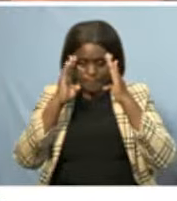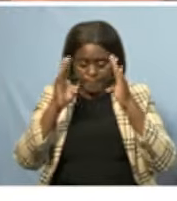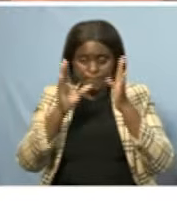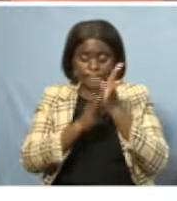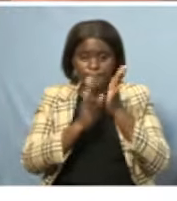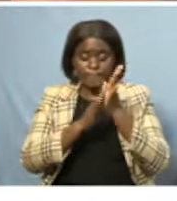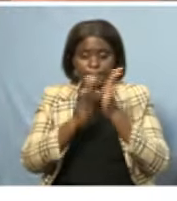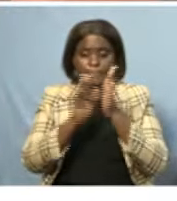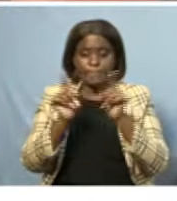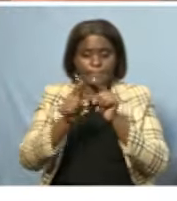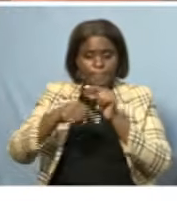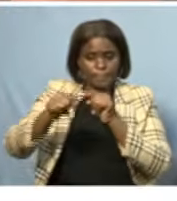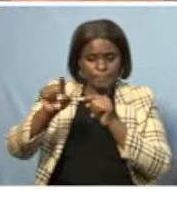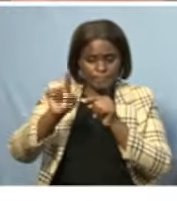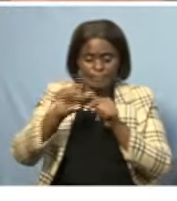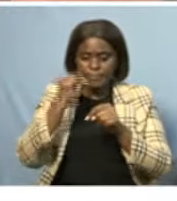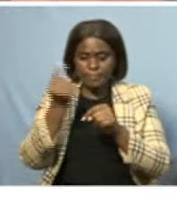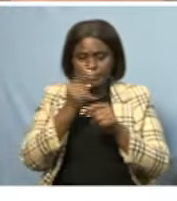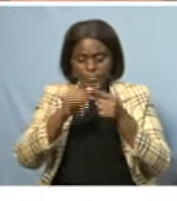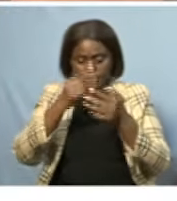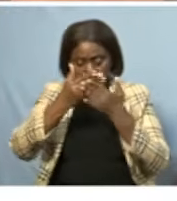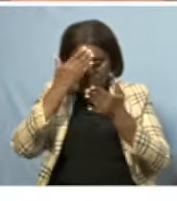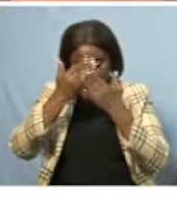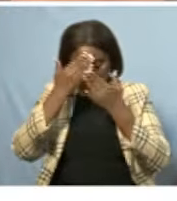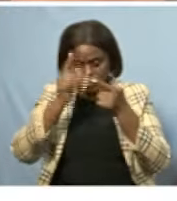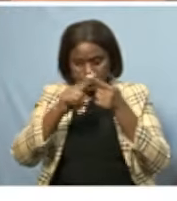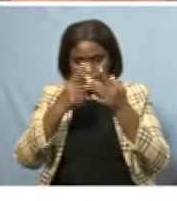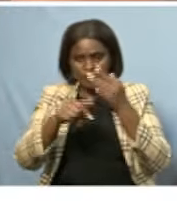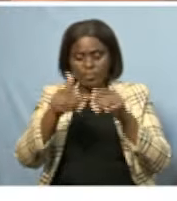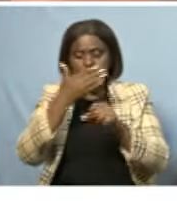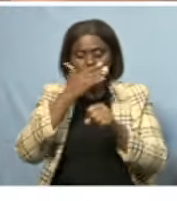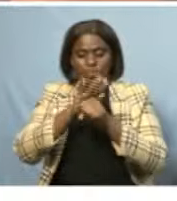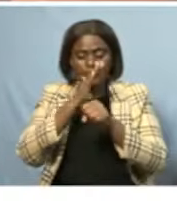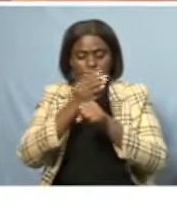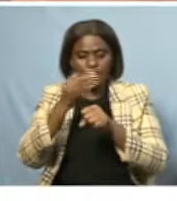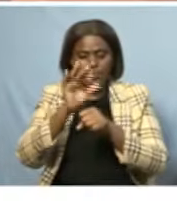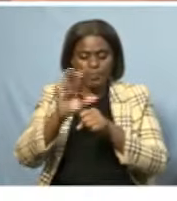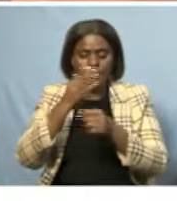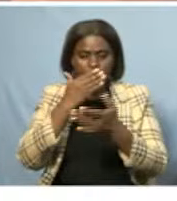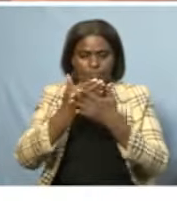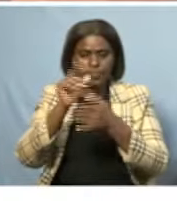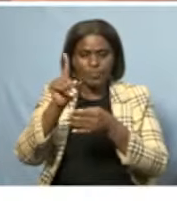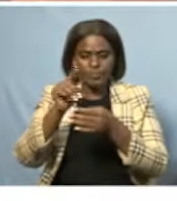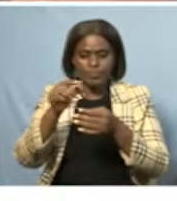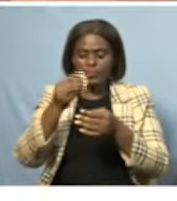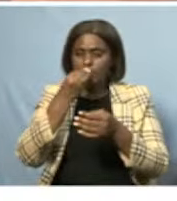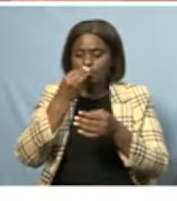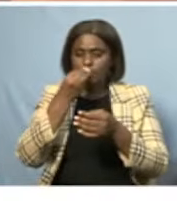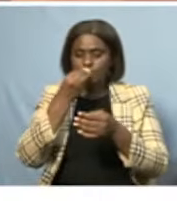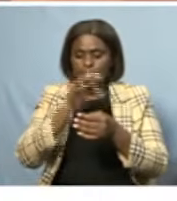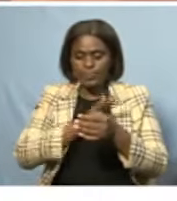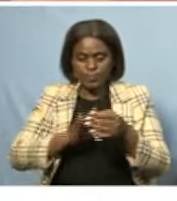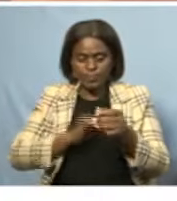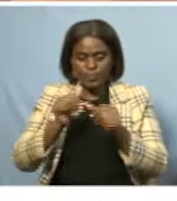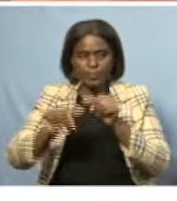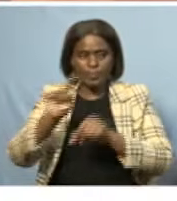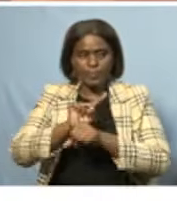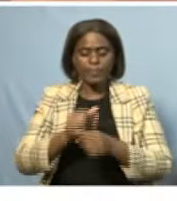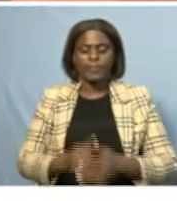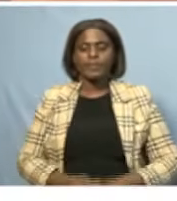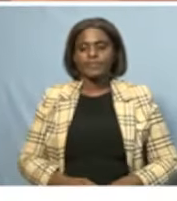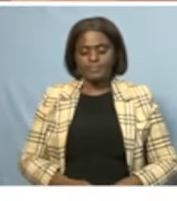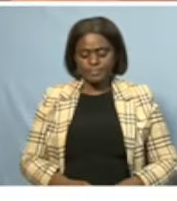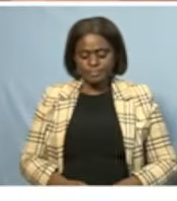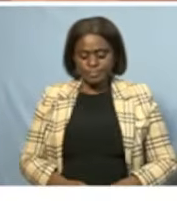school constantly, not only to learn, but also assured of at least one nutritious meal a day.